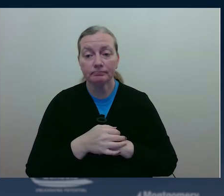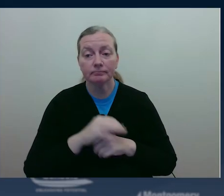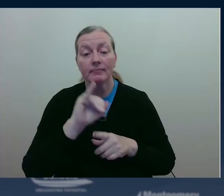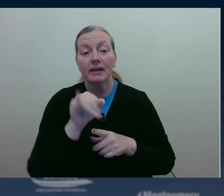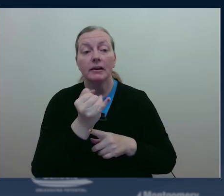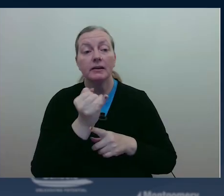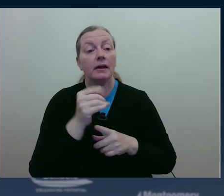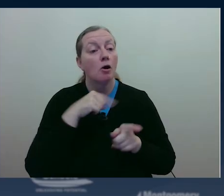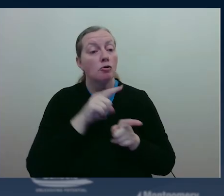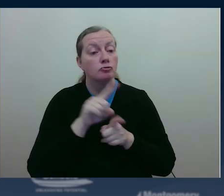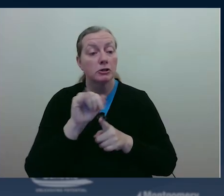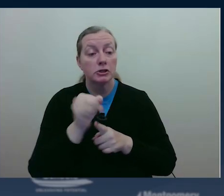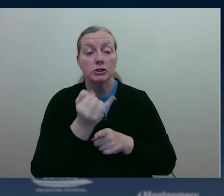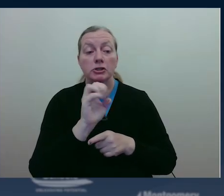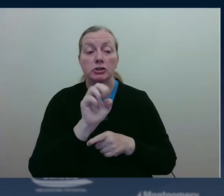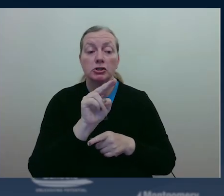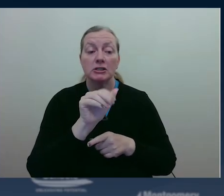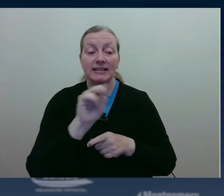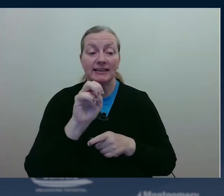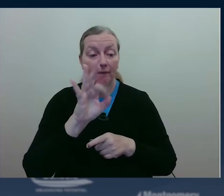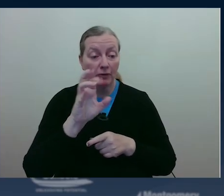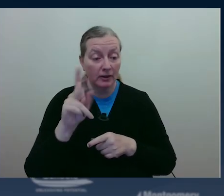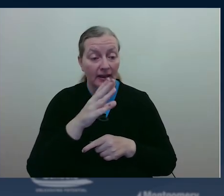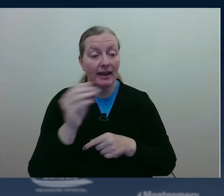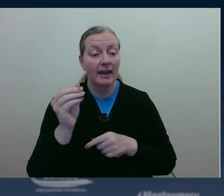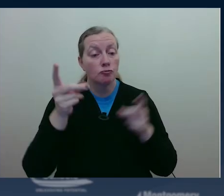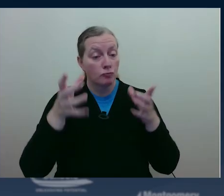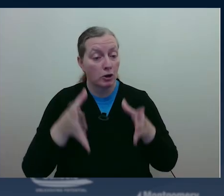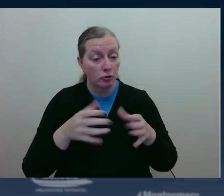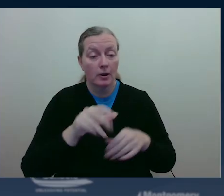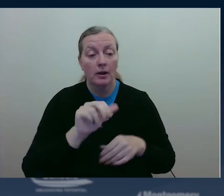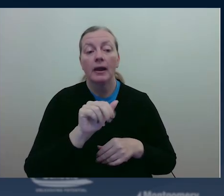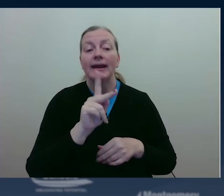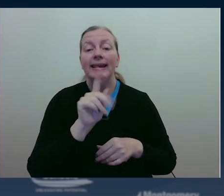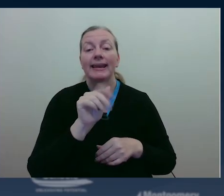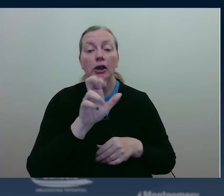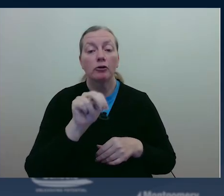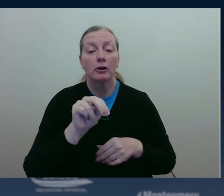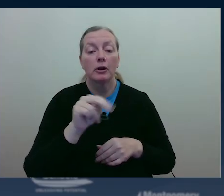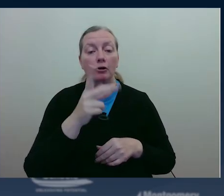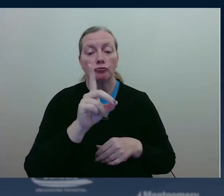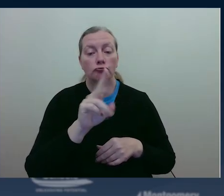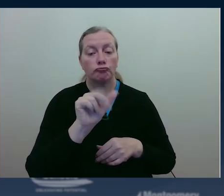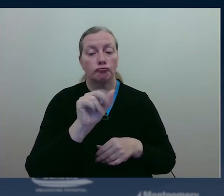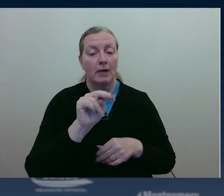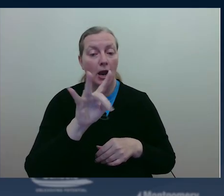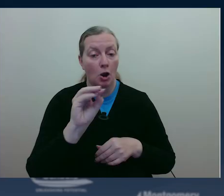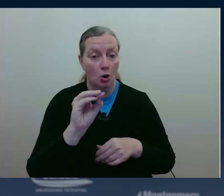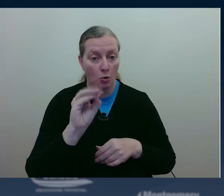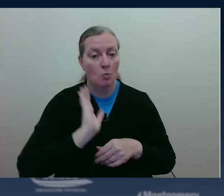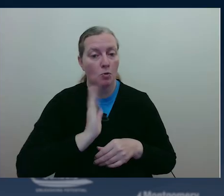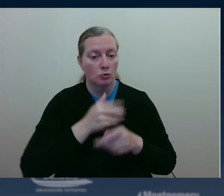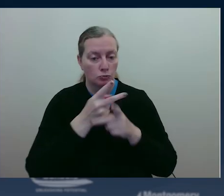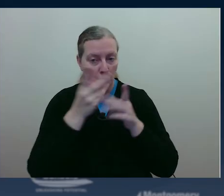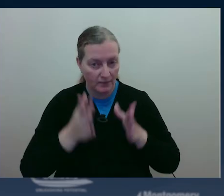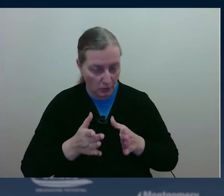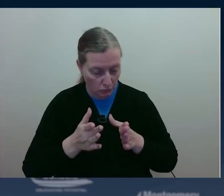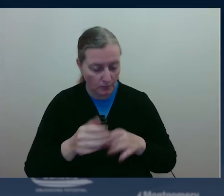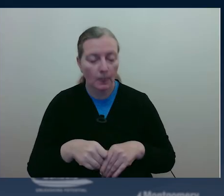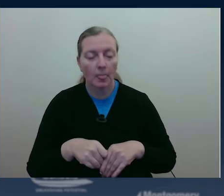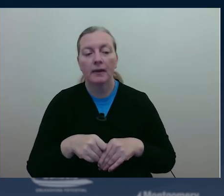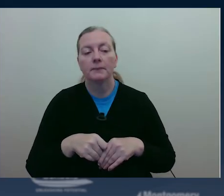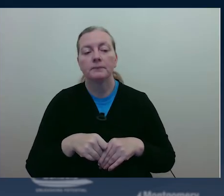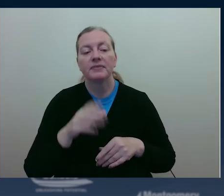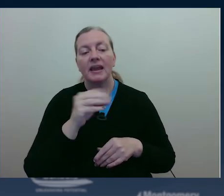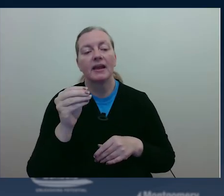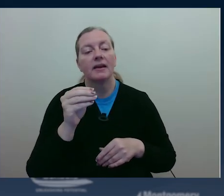director, Karen Danko, our supervisor, Nicola Richards-Wright, from a coordinator from the College